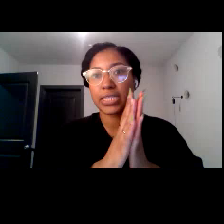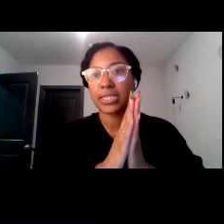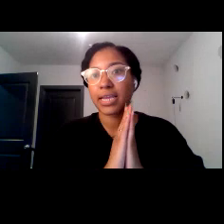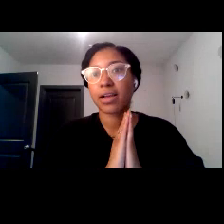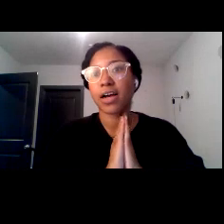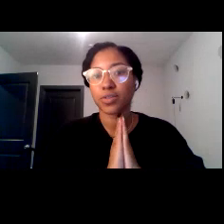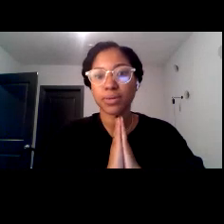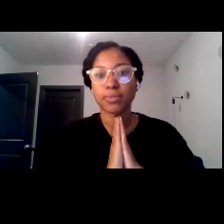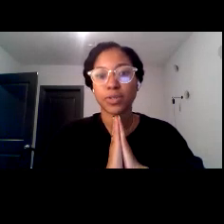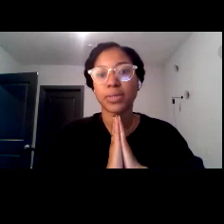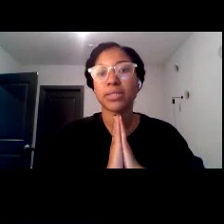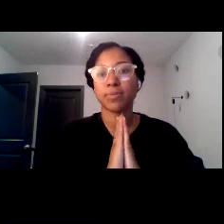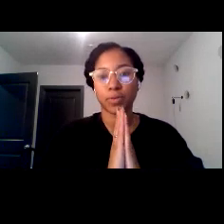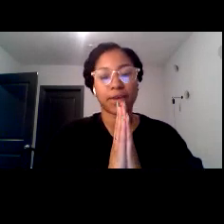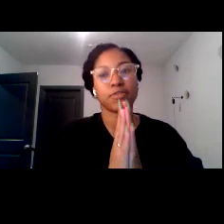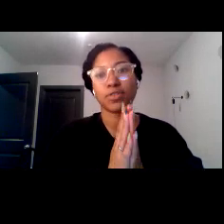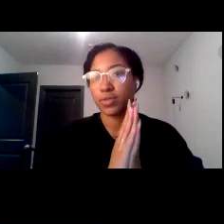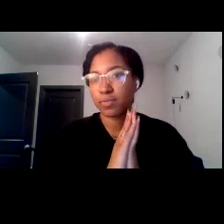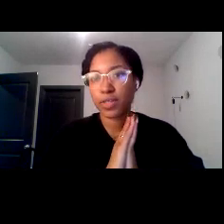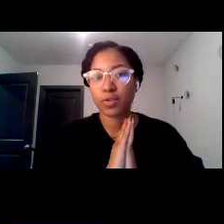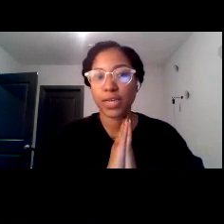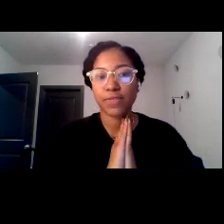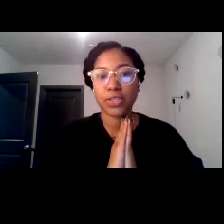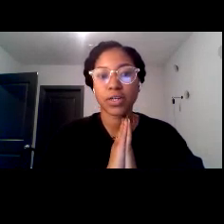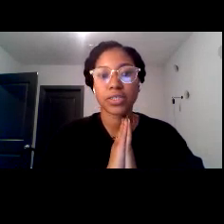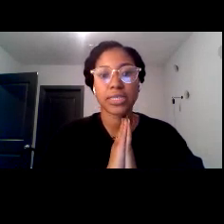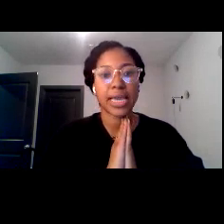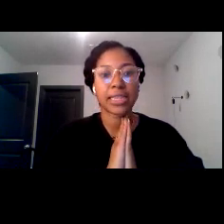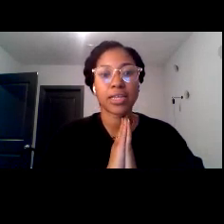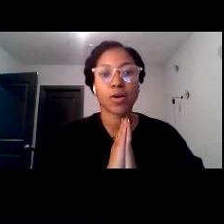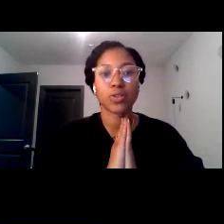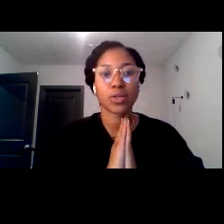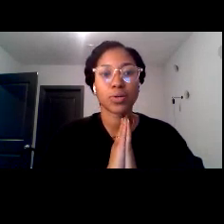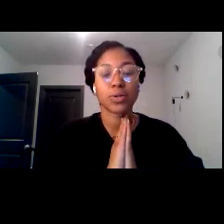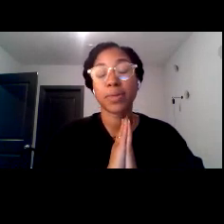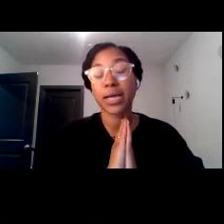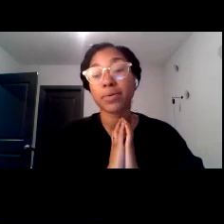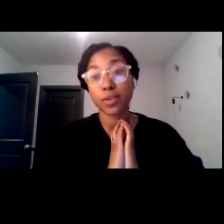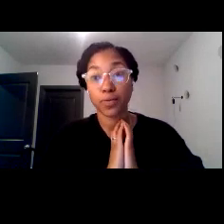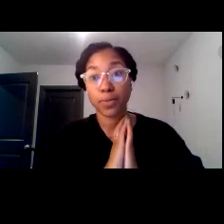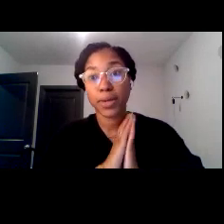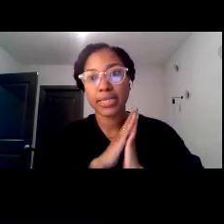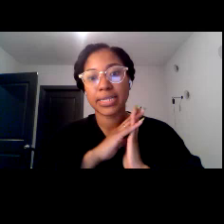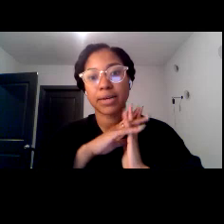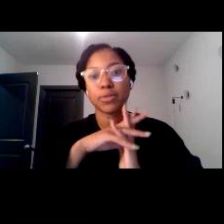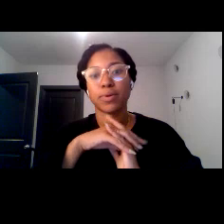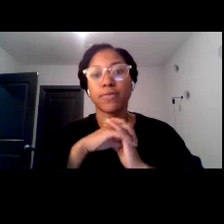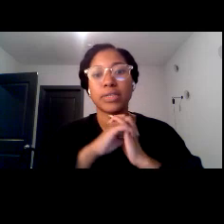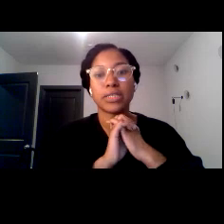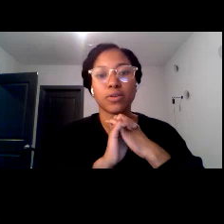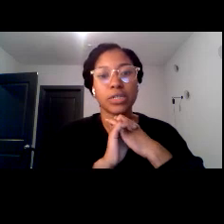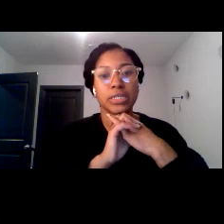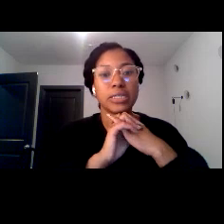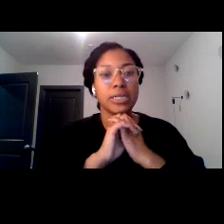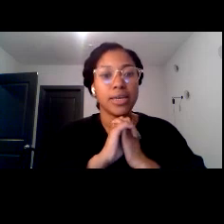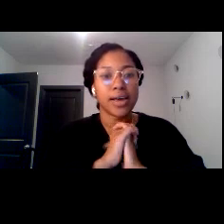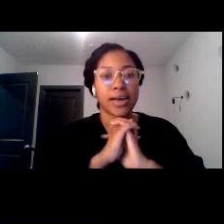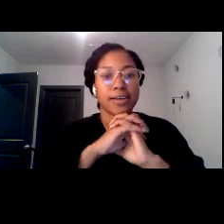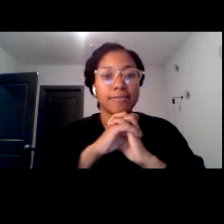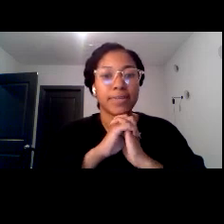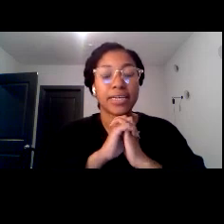both fixed and cost reimbursement, both have to submit those FSRs and then also comply with the uniform guidance that was referenced